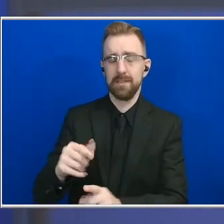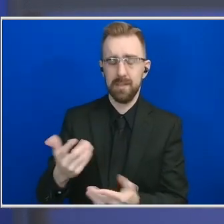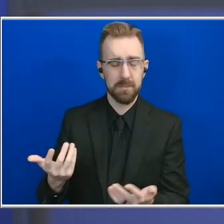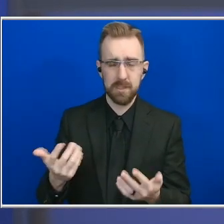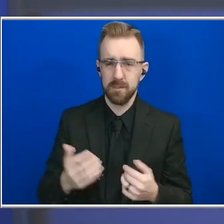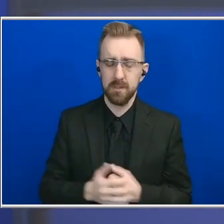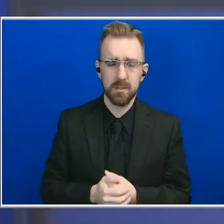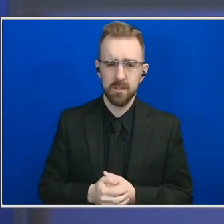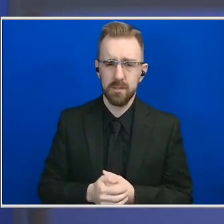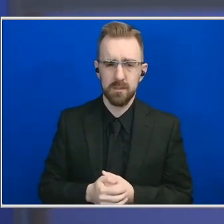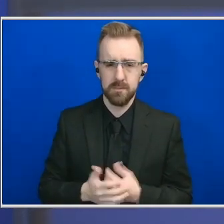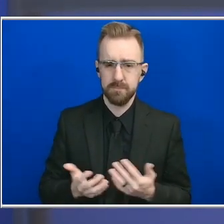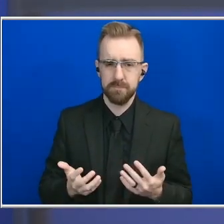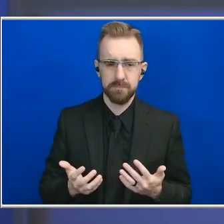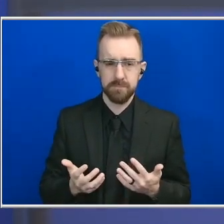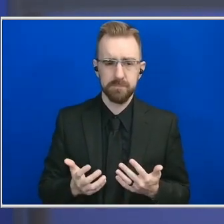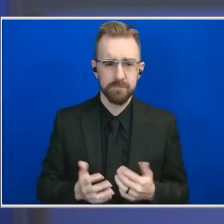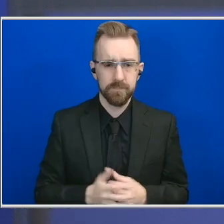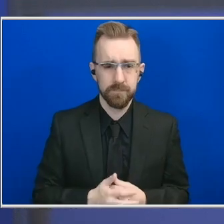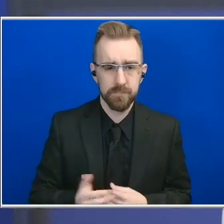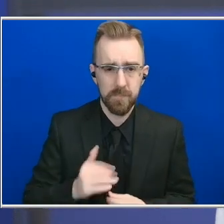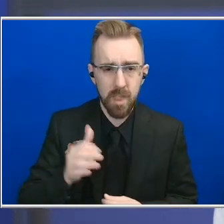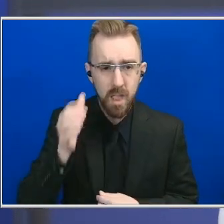know, I've heard that it